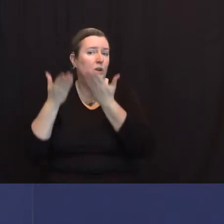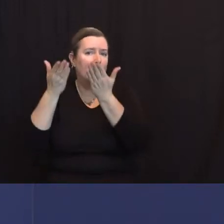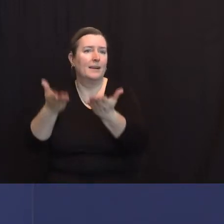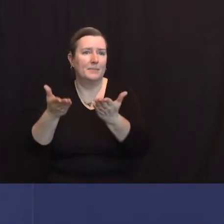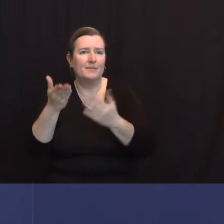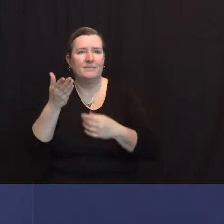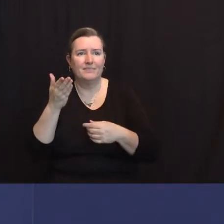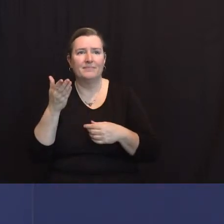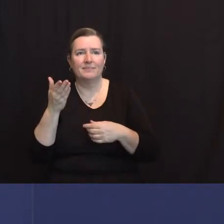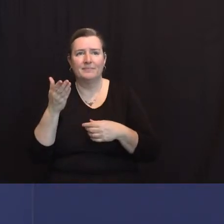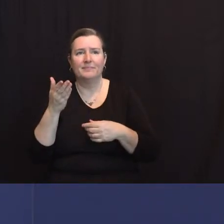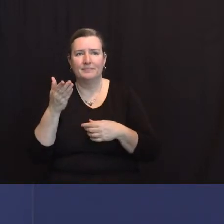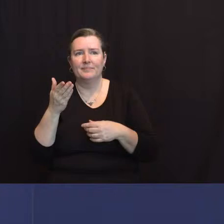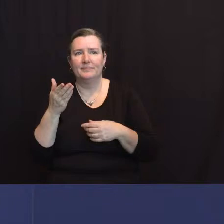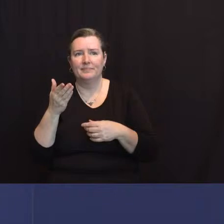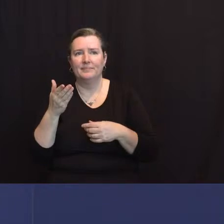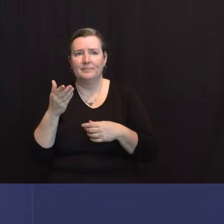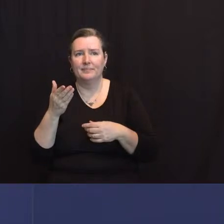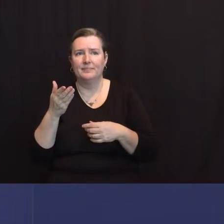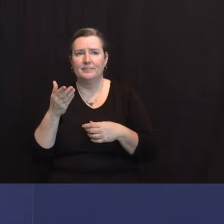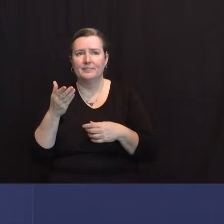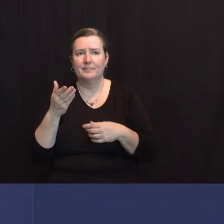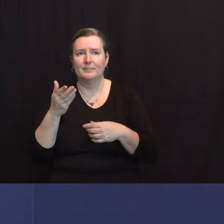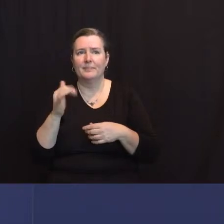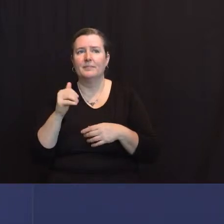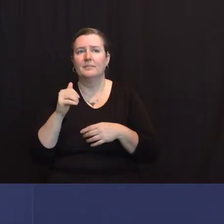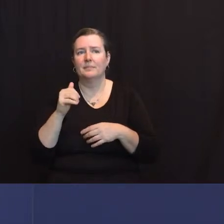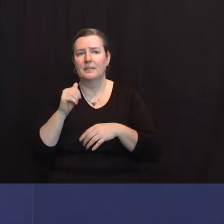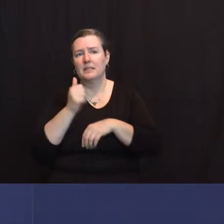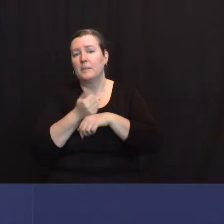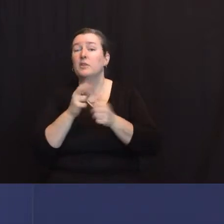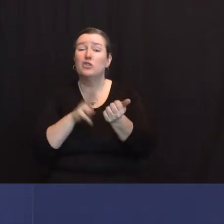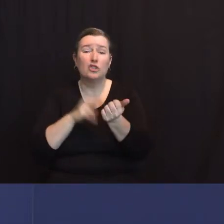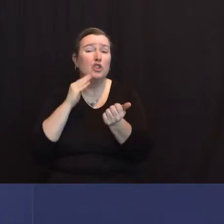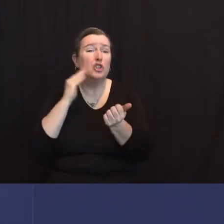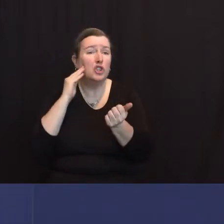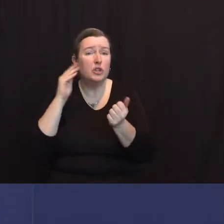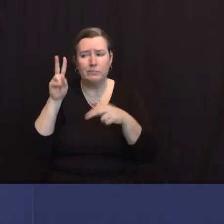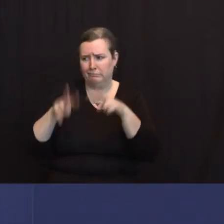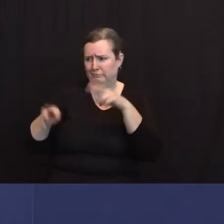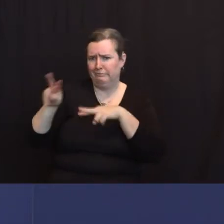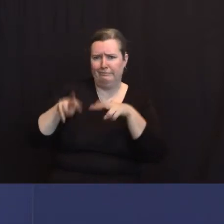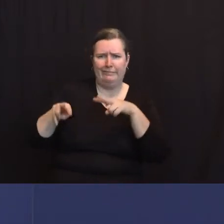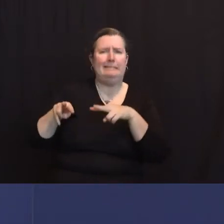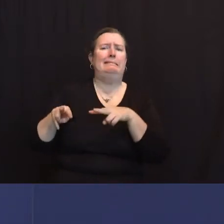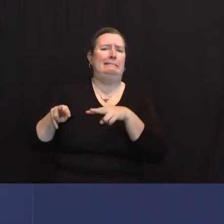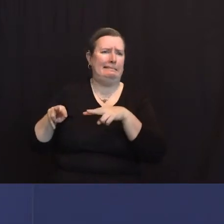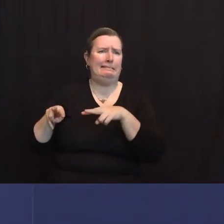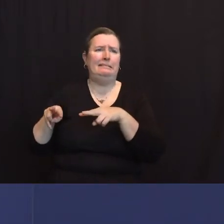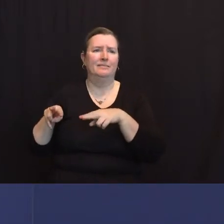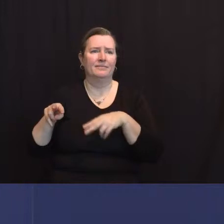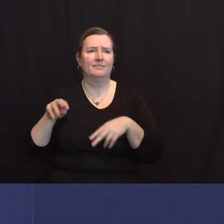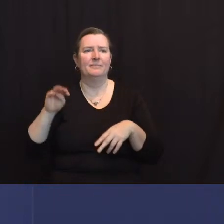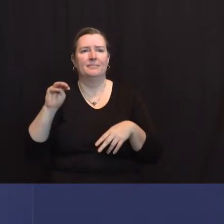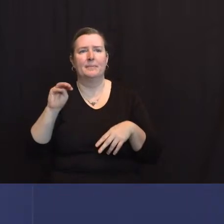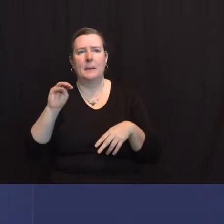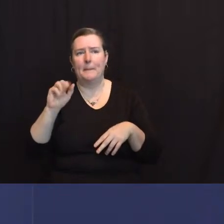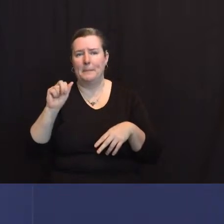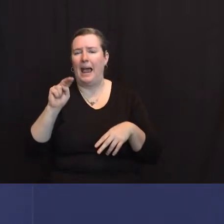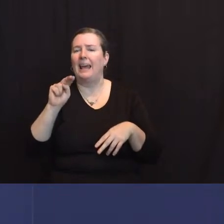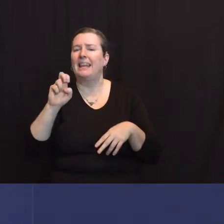that implemented as a part of that nursing home review conducted by Manat Health. I urge you to visit